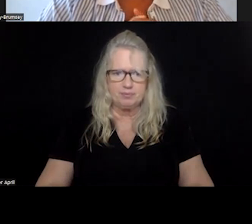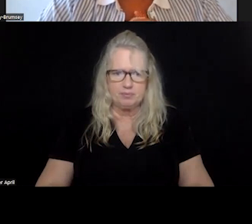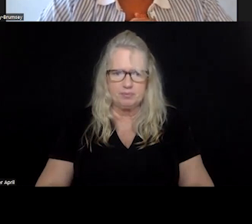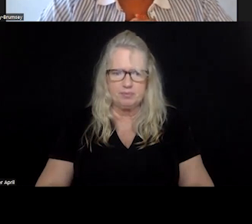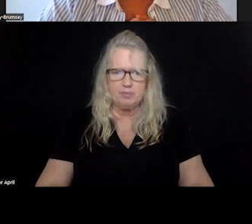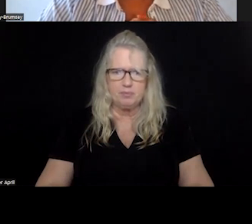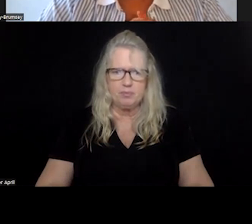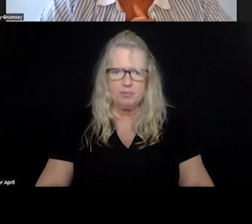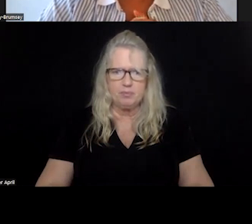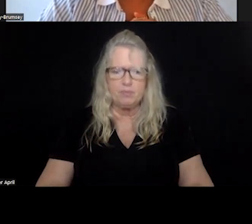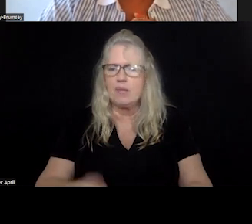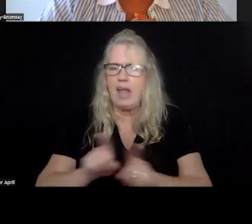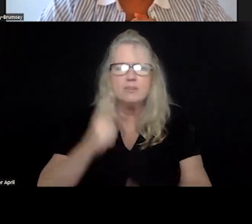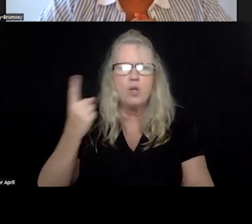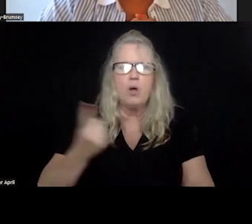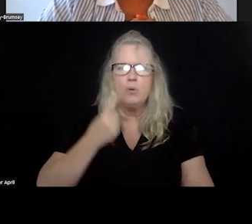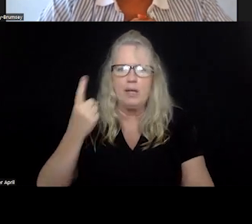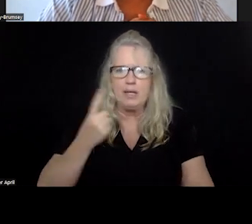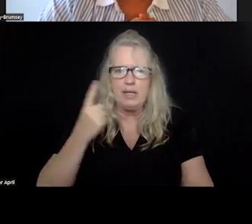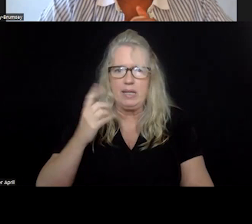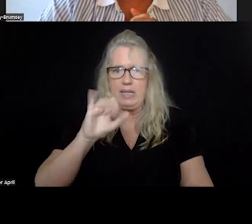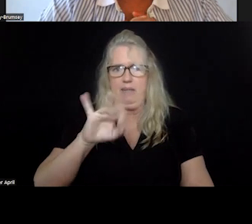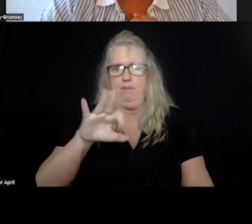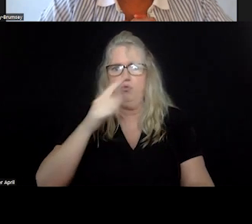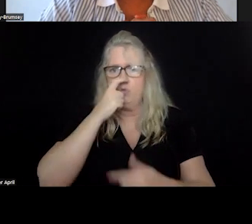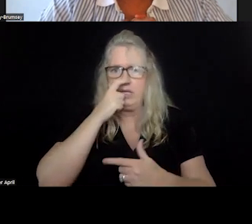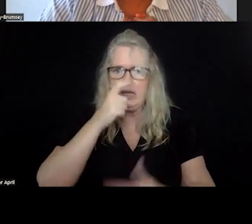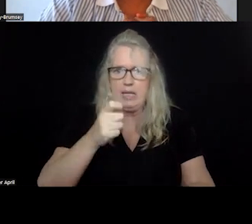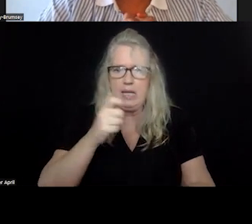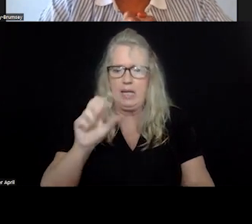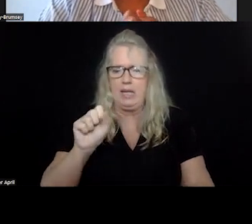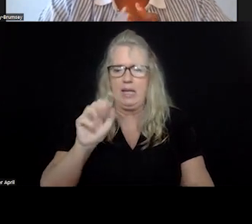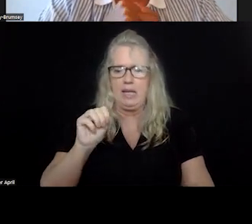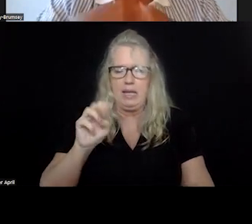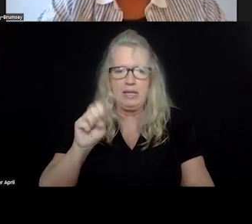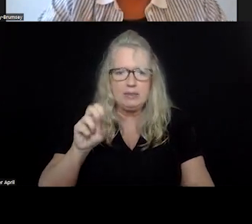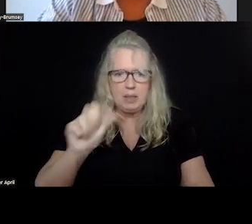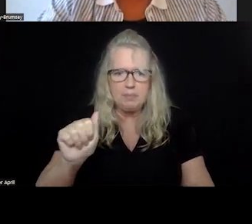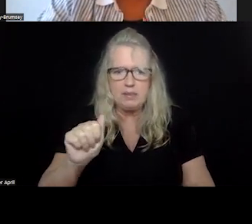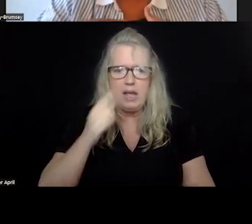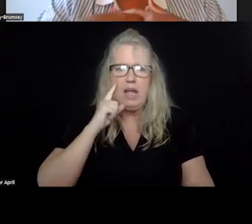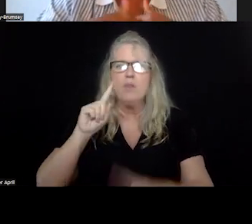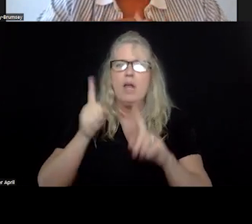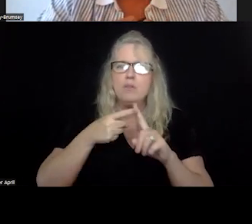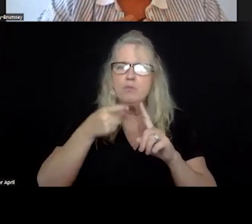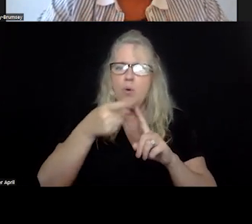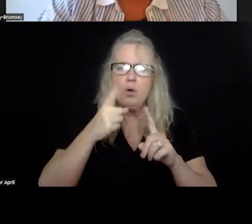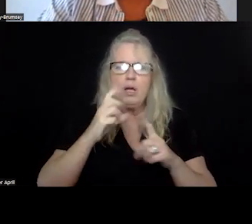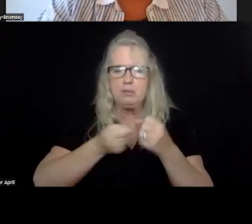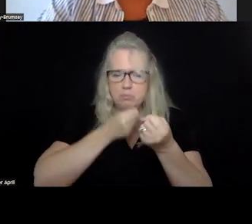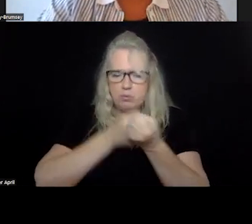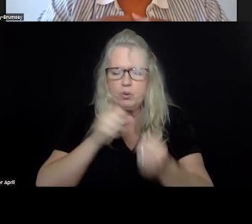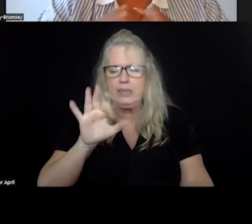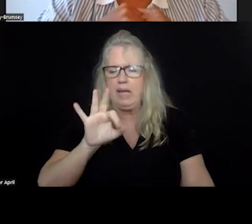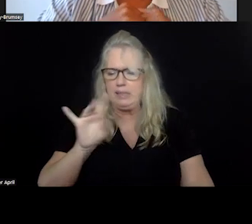So as always, if you're interested in the SAMHSA Partner Toolkit with free resources promoting